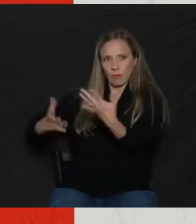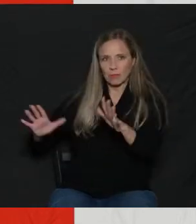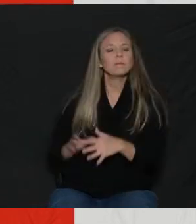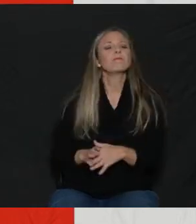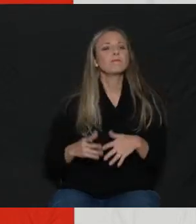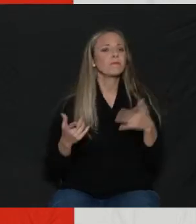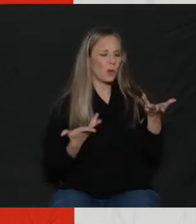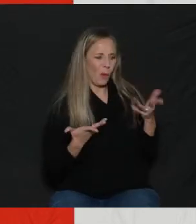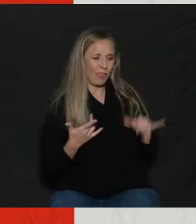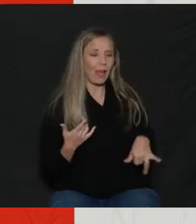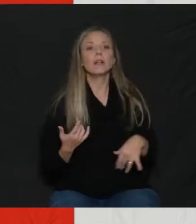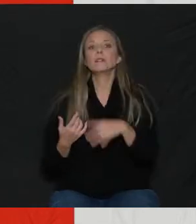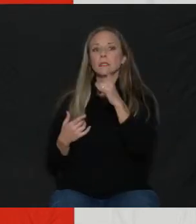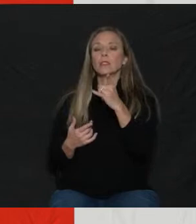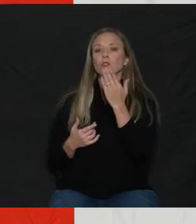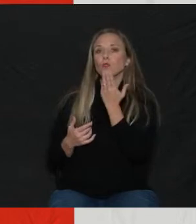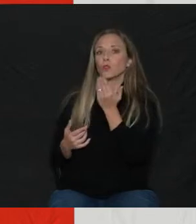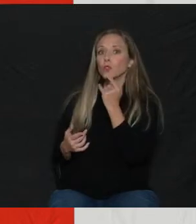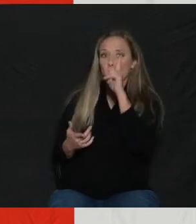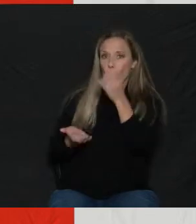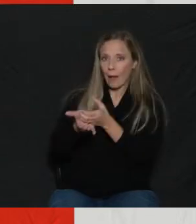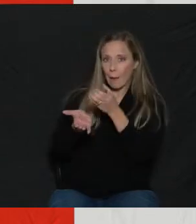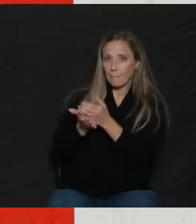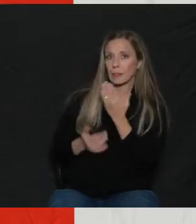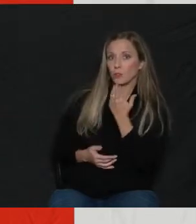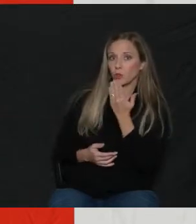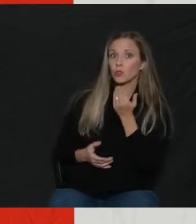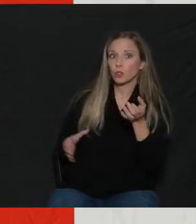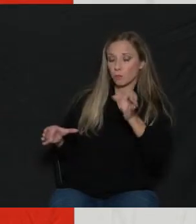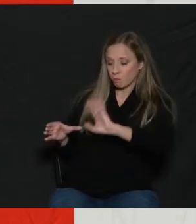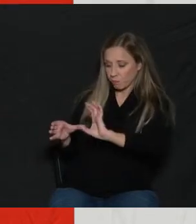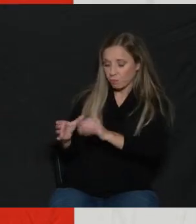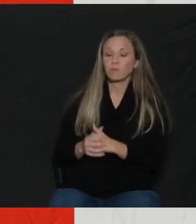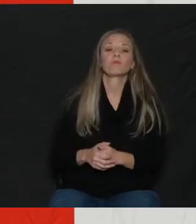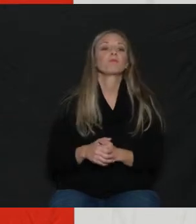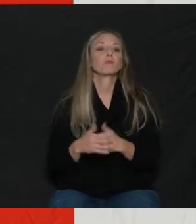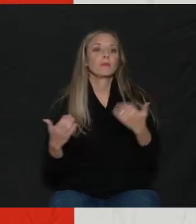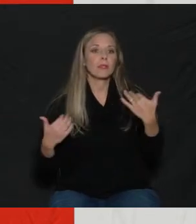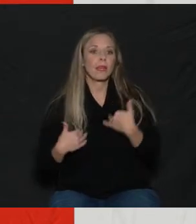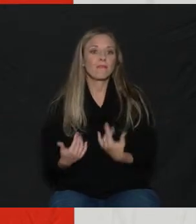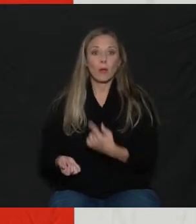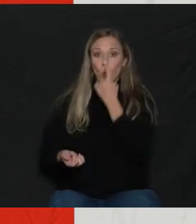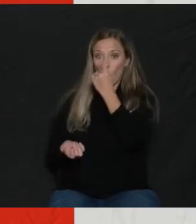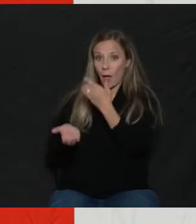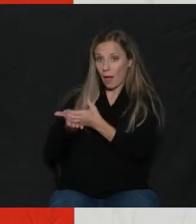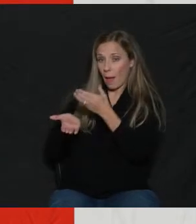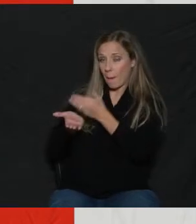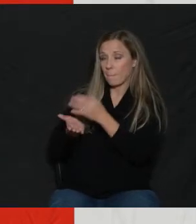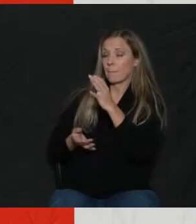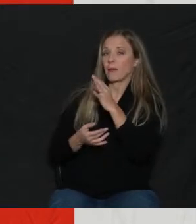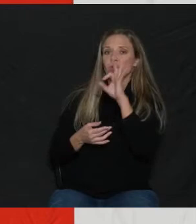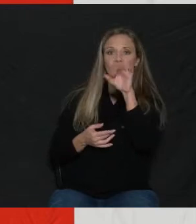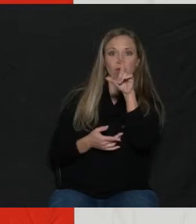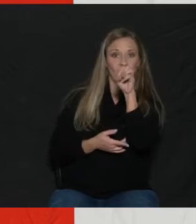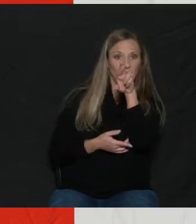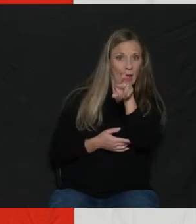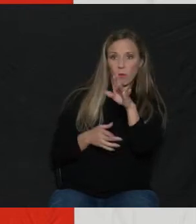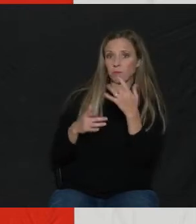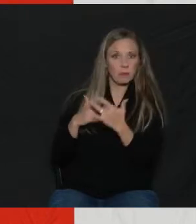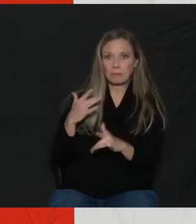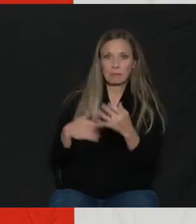this is a cup of granulated sugar. Okay, cup of sugar. We got a cup of plain flour. Plain flour,